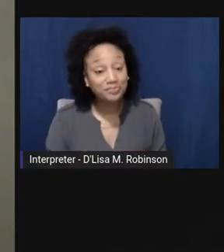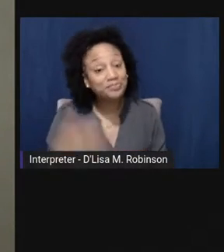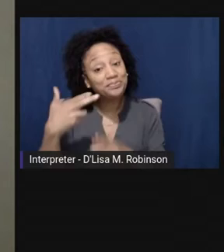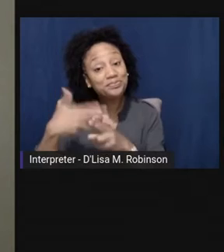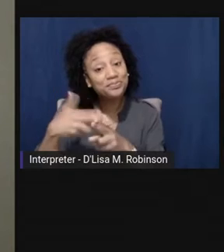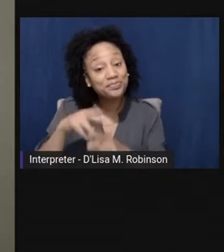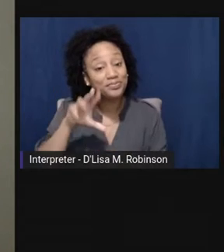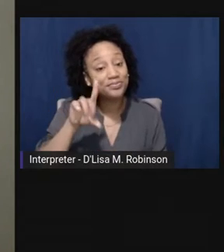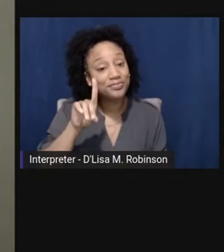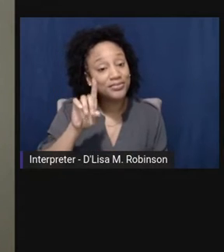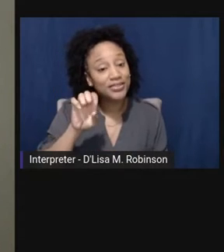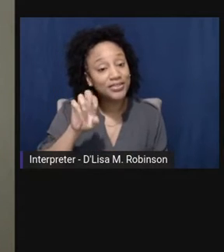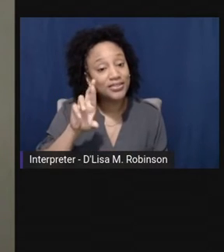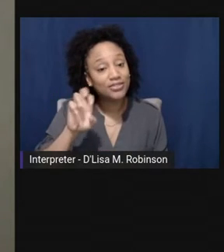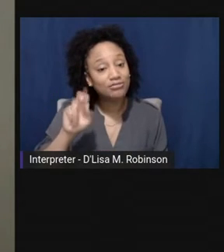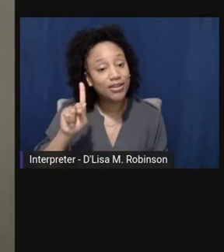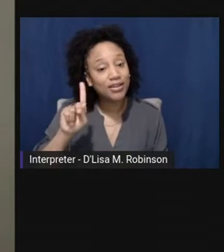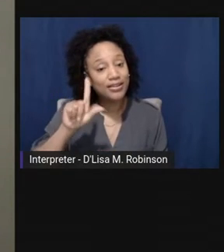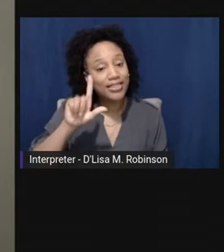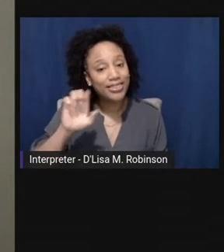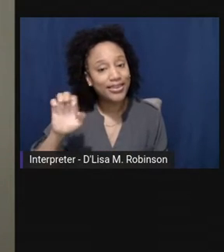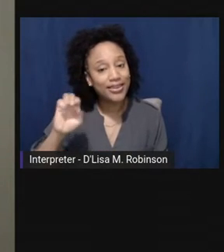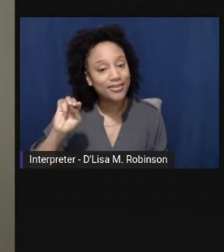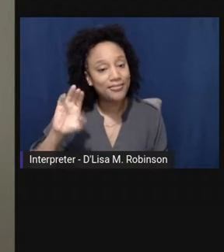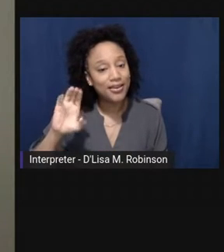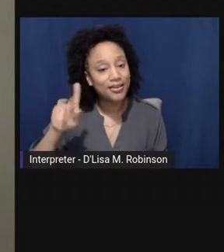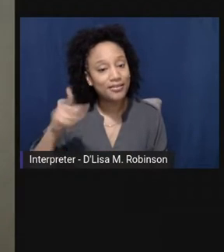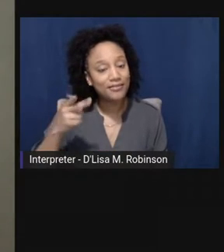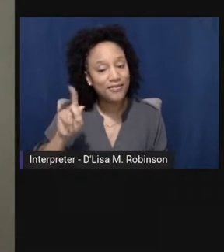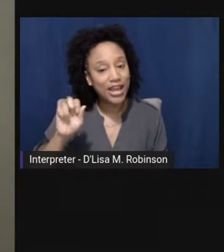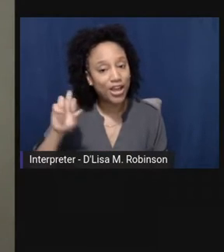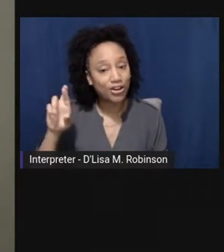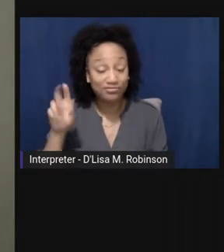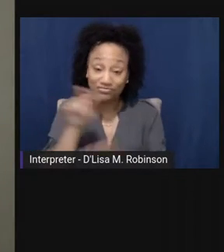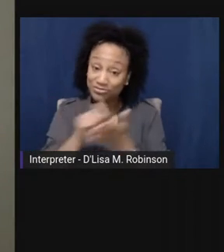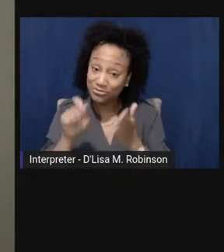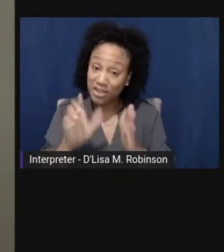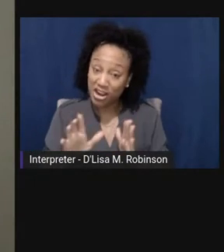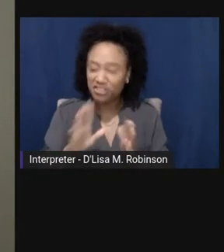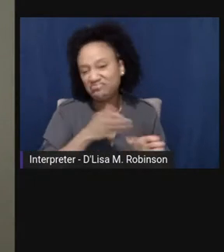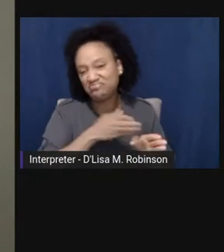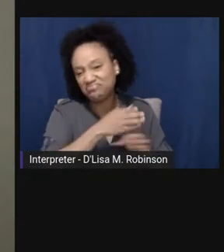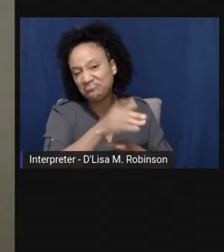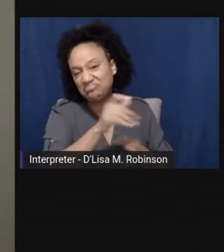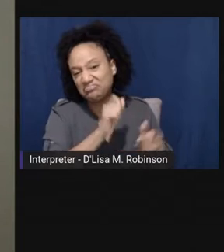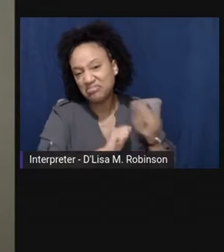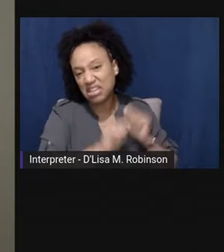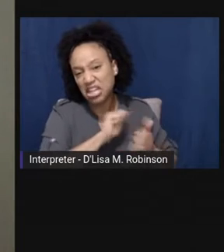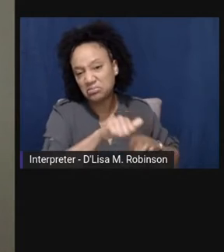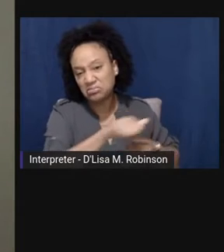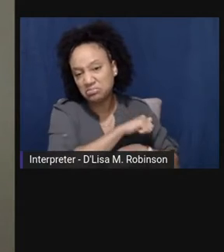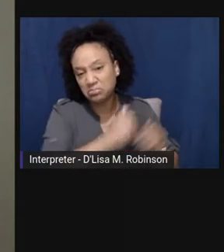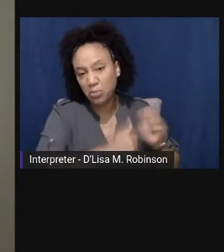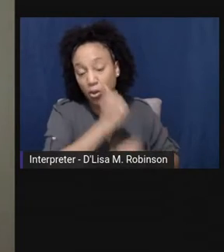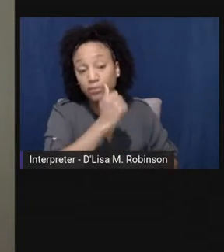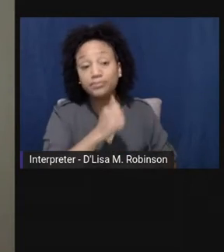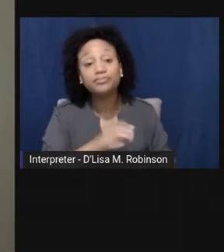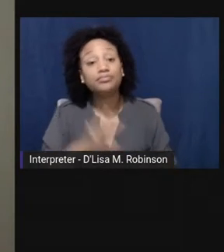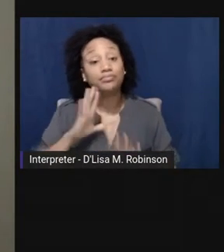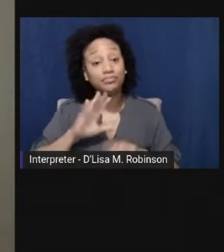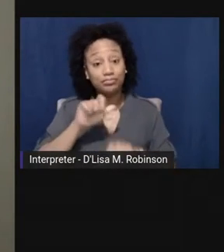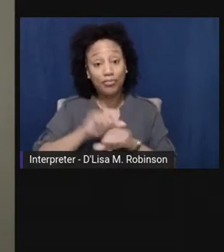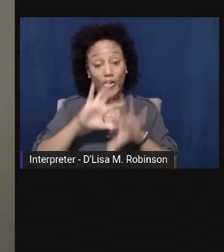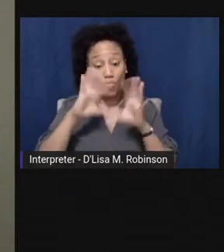is Derek Lee McPhatter. I am a writer, primarily for staged performance. I've built a practice and body of work